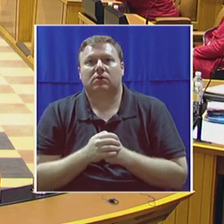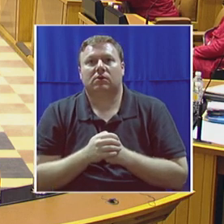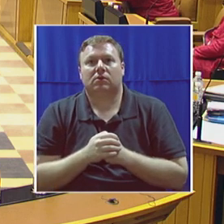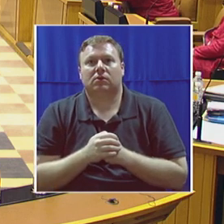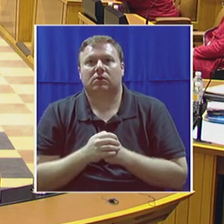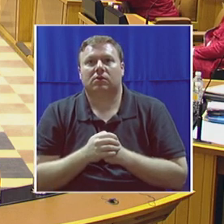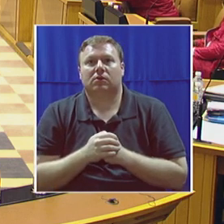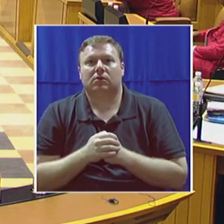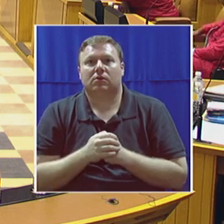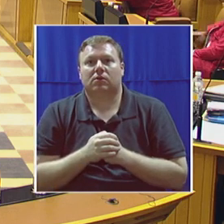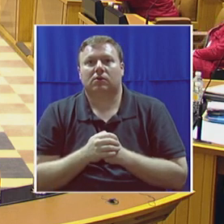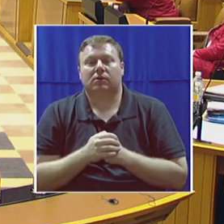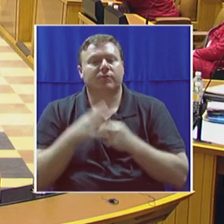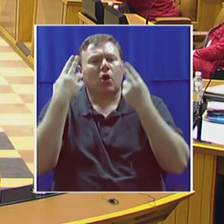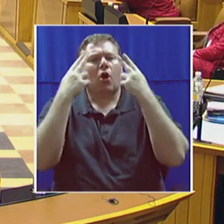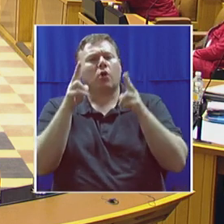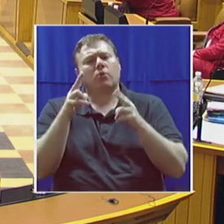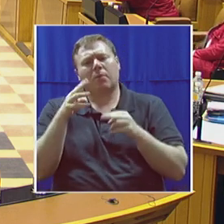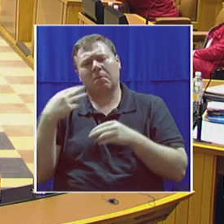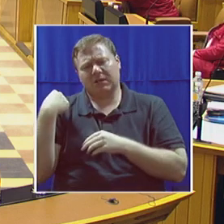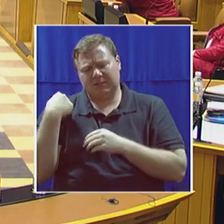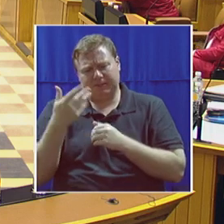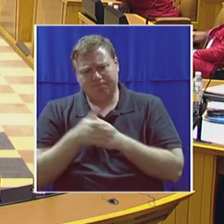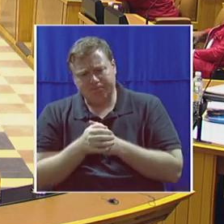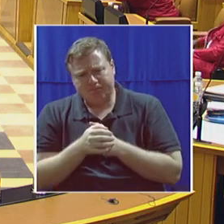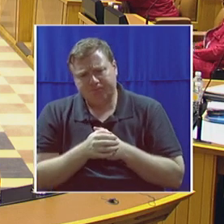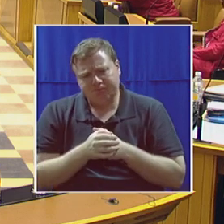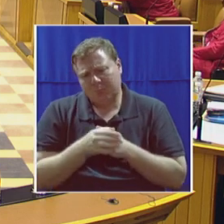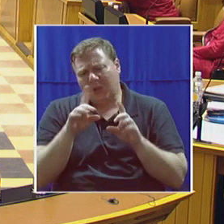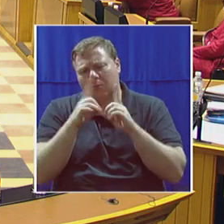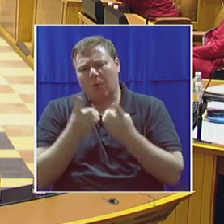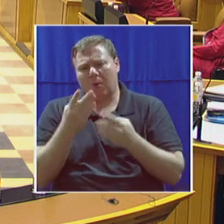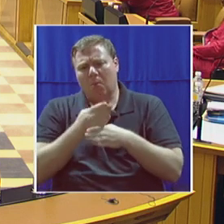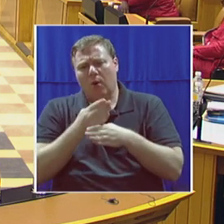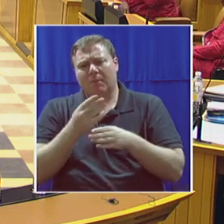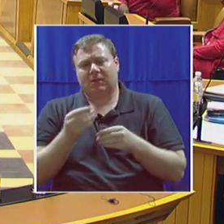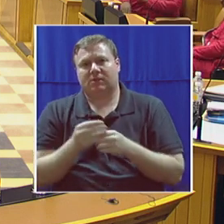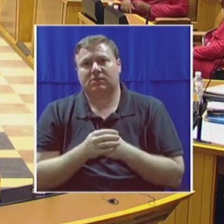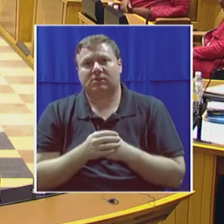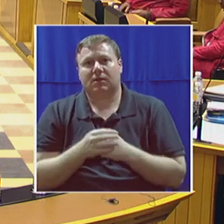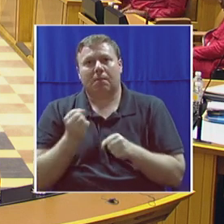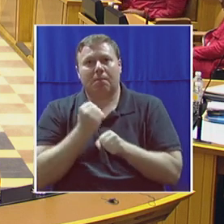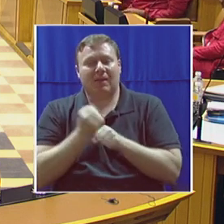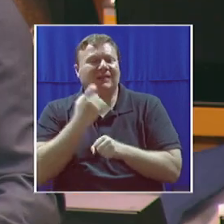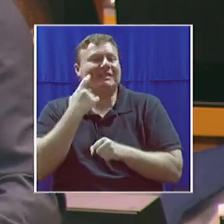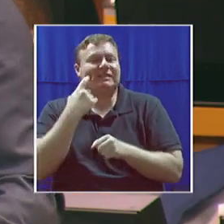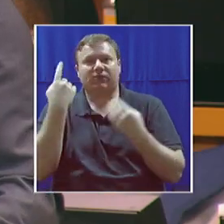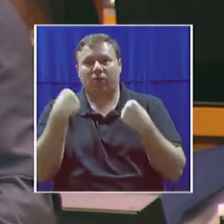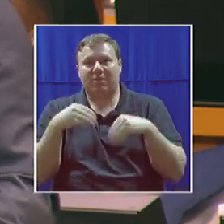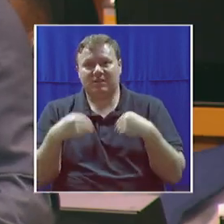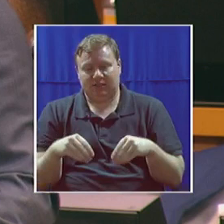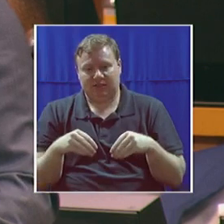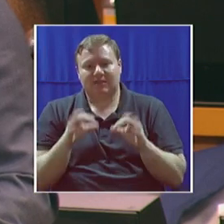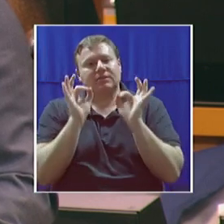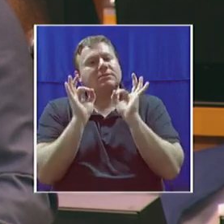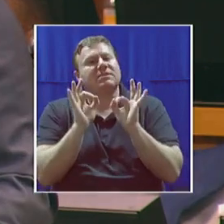Cado honorable Minister the Department of Employment and labor should be trying to make it easier for businesses particularly